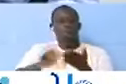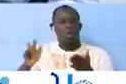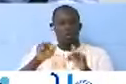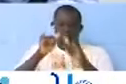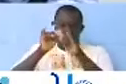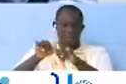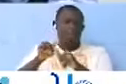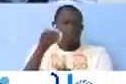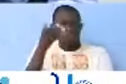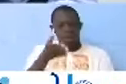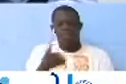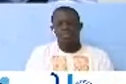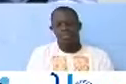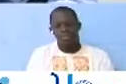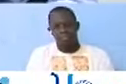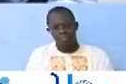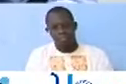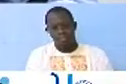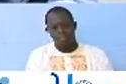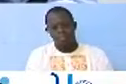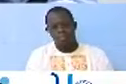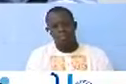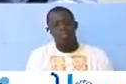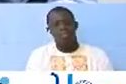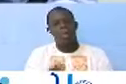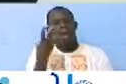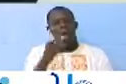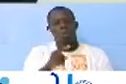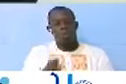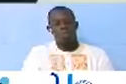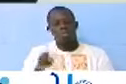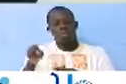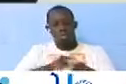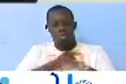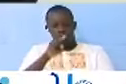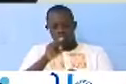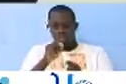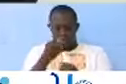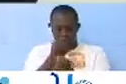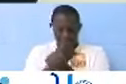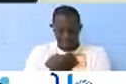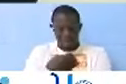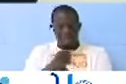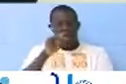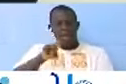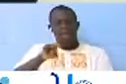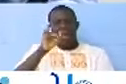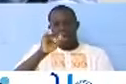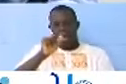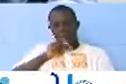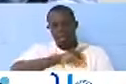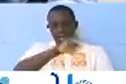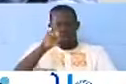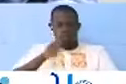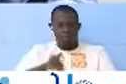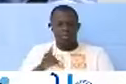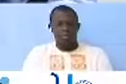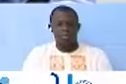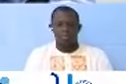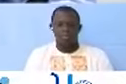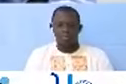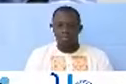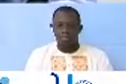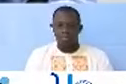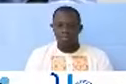That waste the entire weekend. How long were you detained at the NIA? You were detained in the sea, in Morocco, no NIA. No, no, you